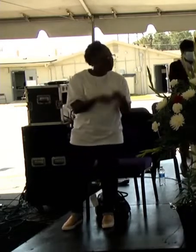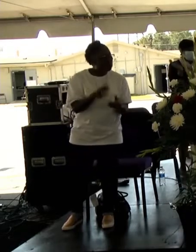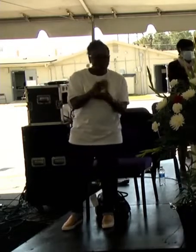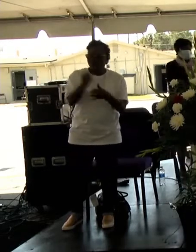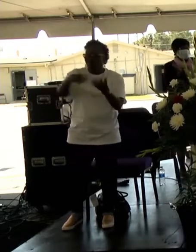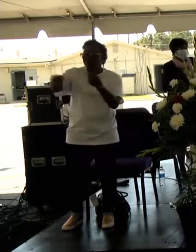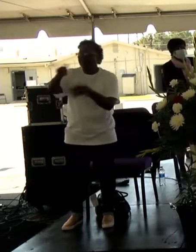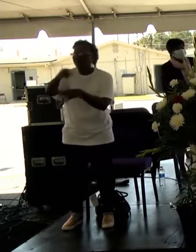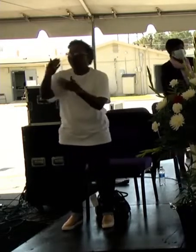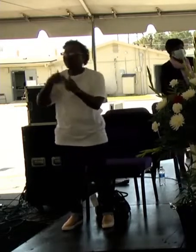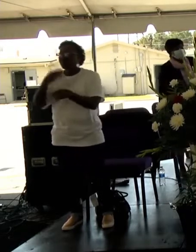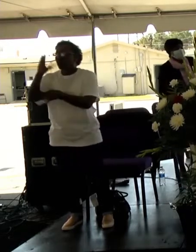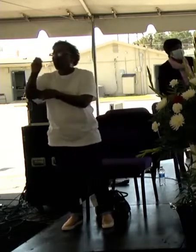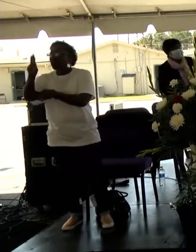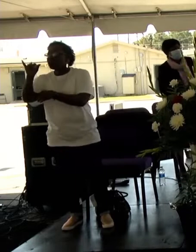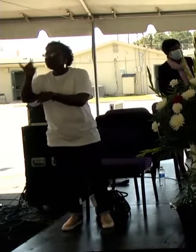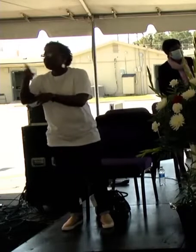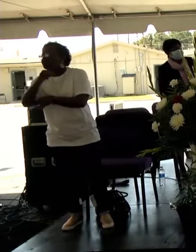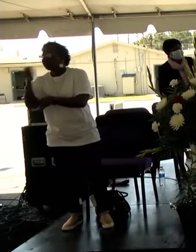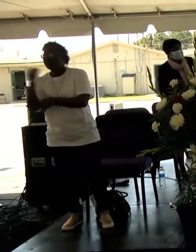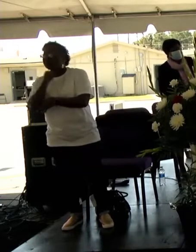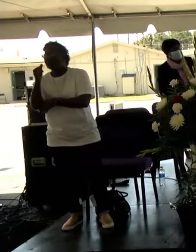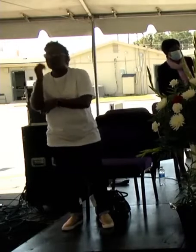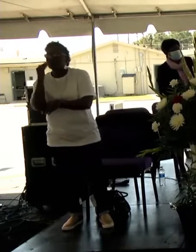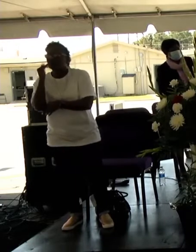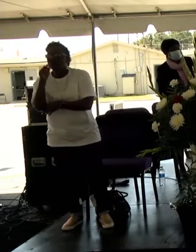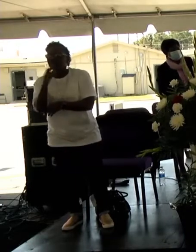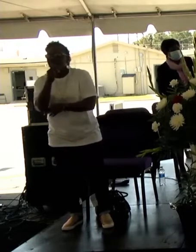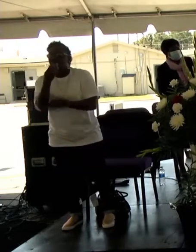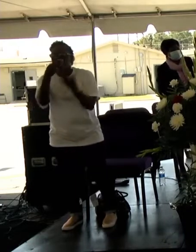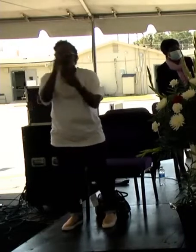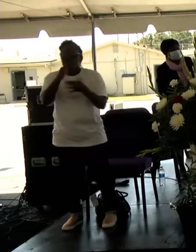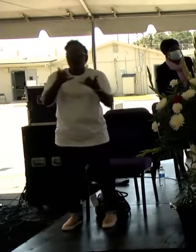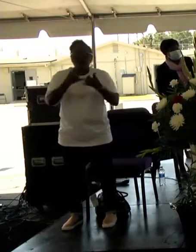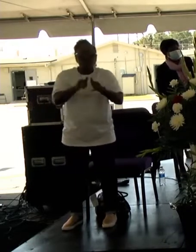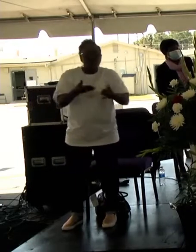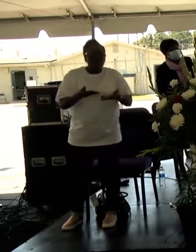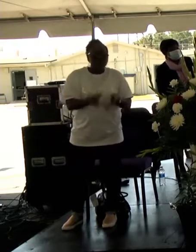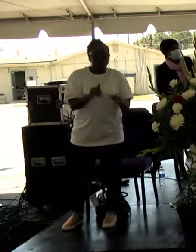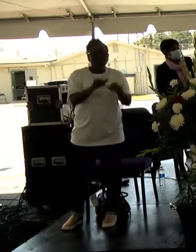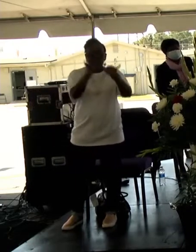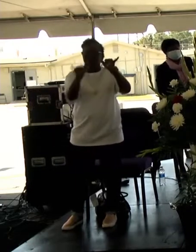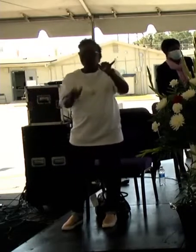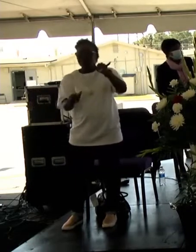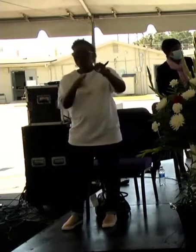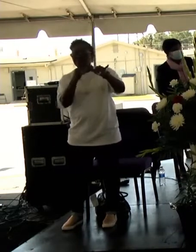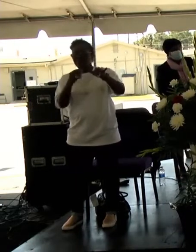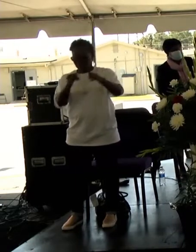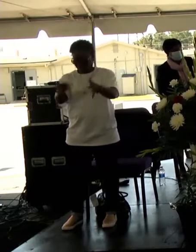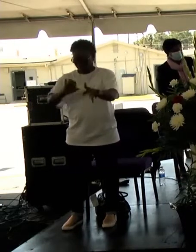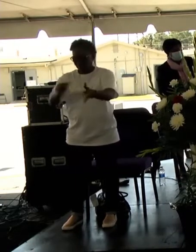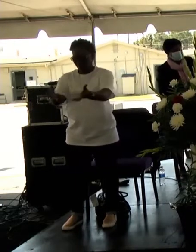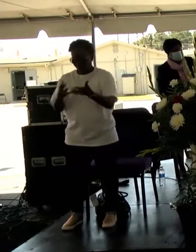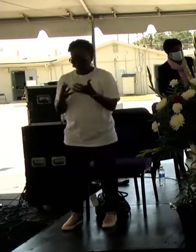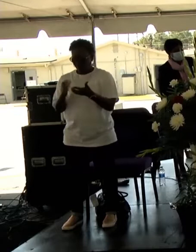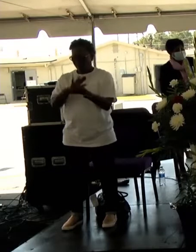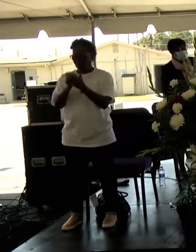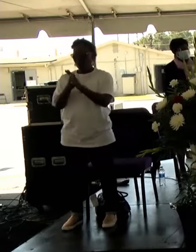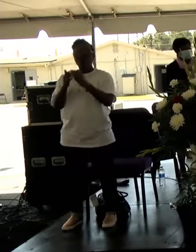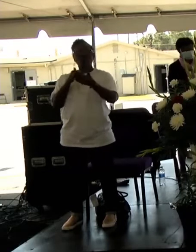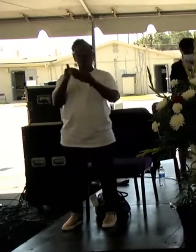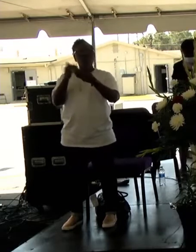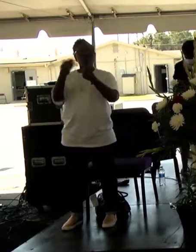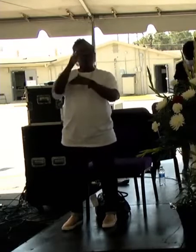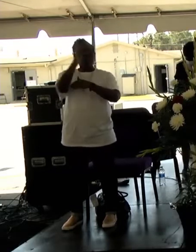had COVID and didn't even know it, and God still let you hang around, and it closes you because of of his resurrection, I want to be closer to